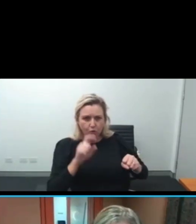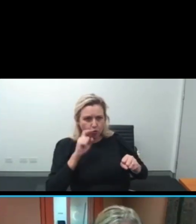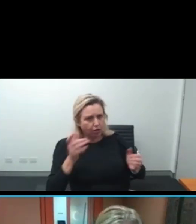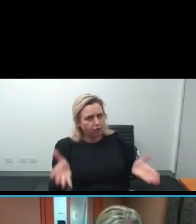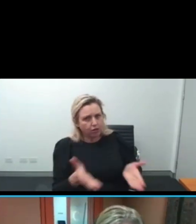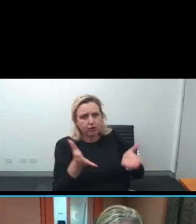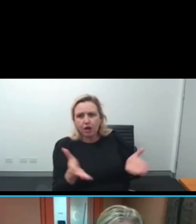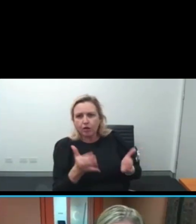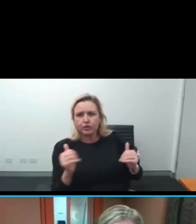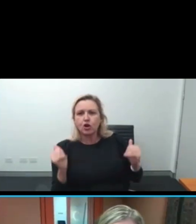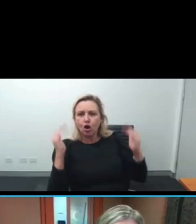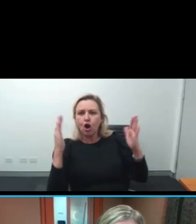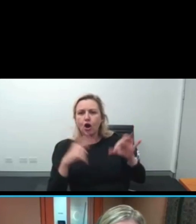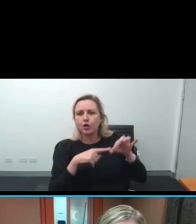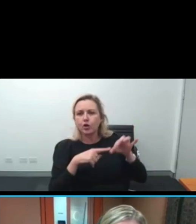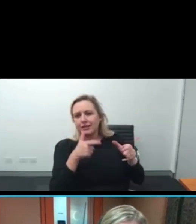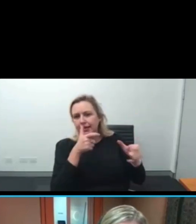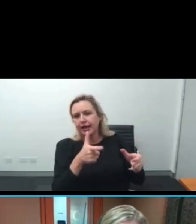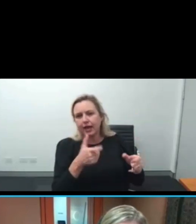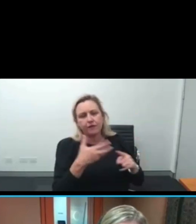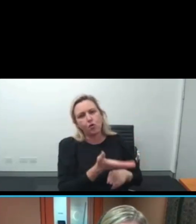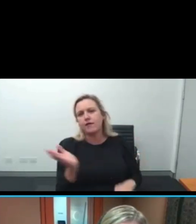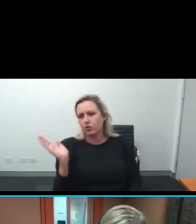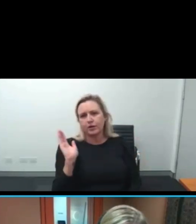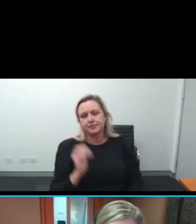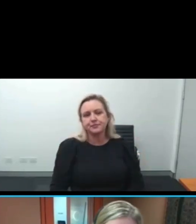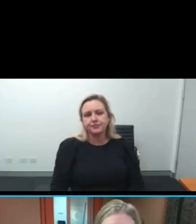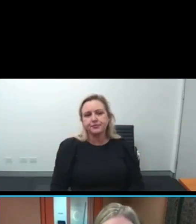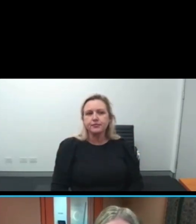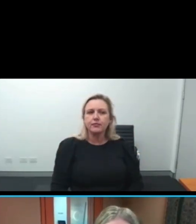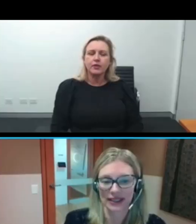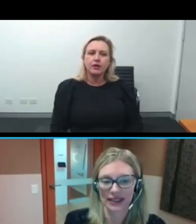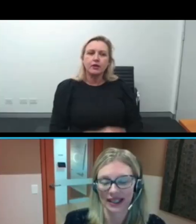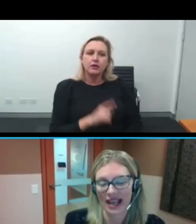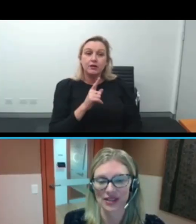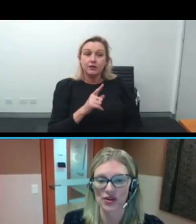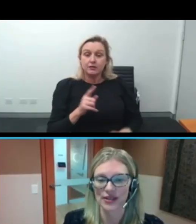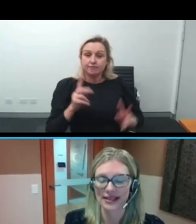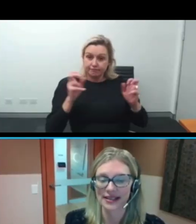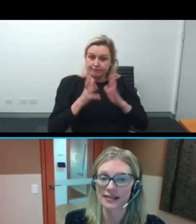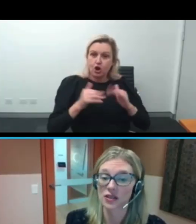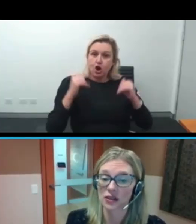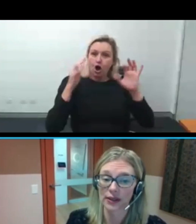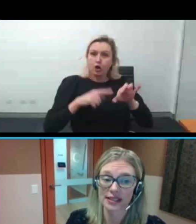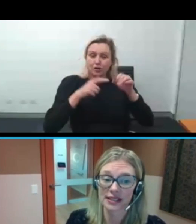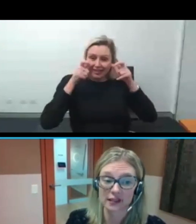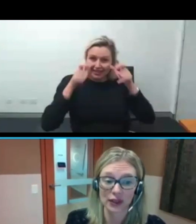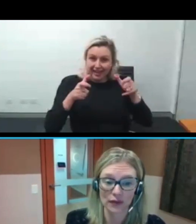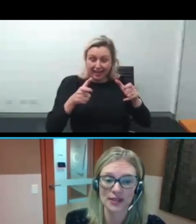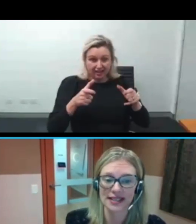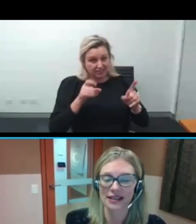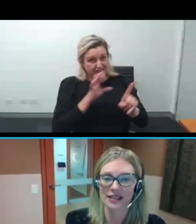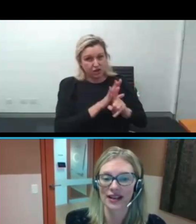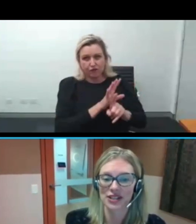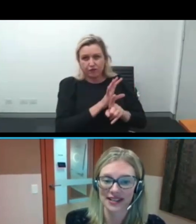throughout the sector. So we do know that a definition of high quality care on its own is not going to lift the